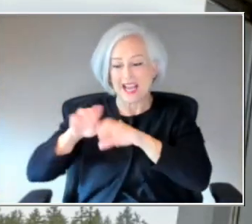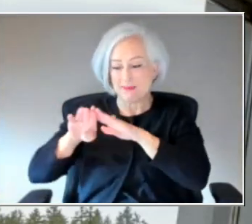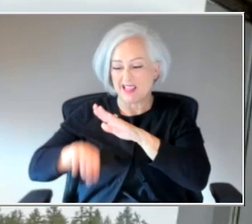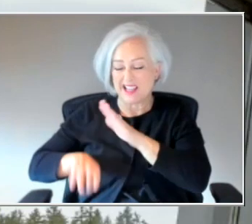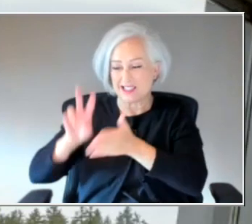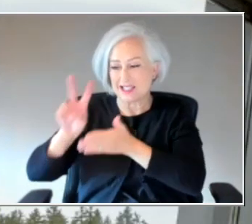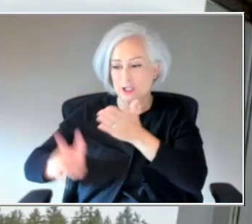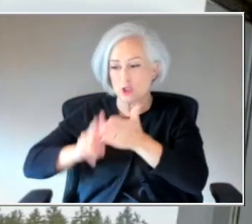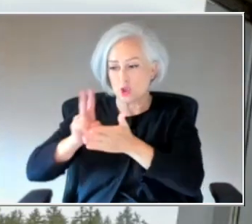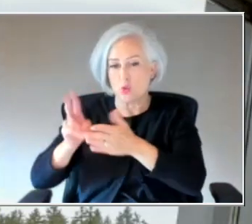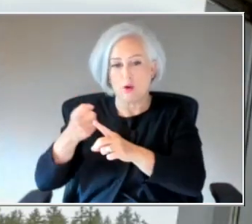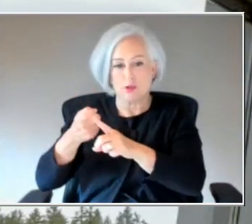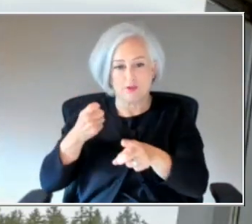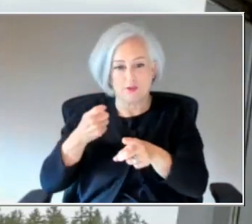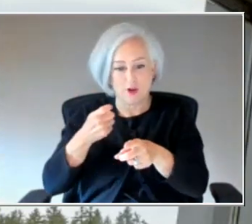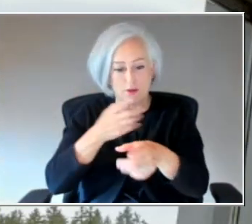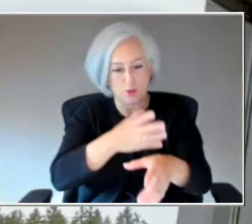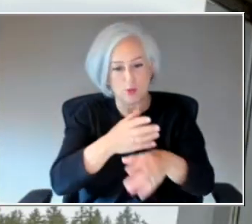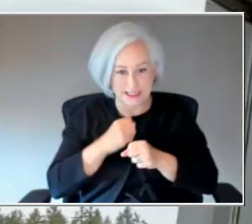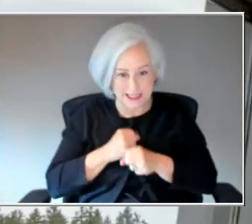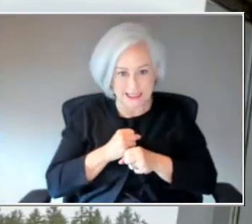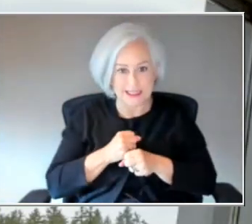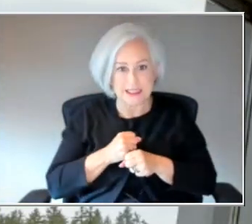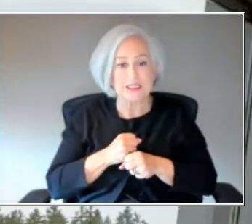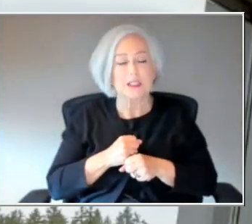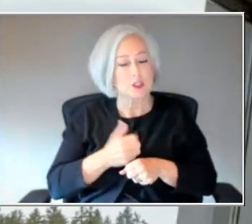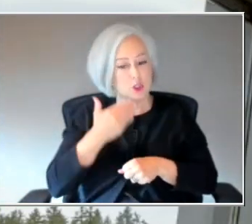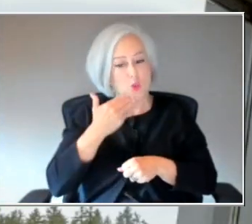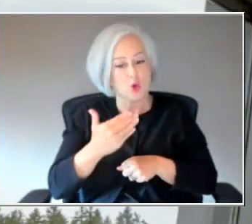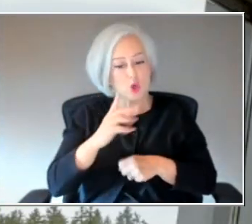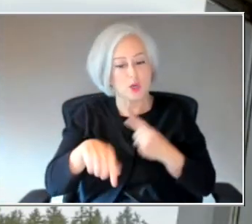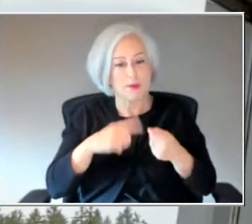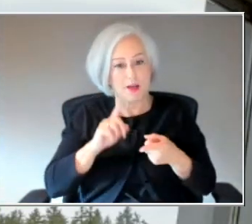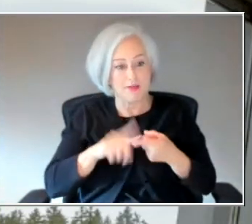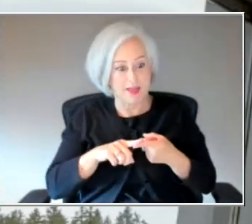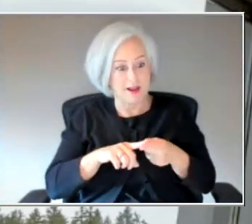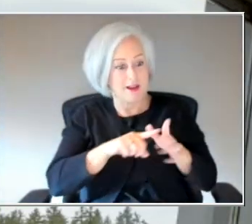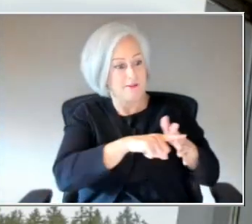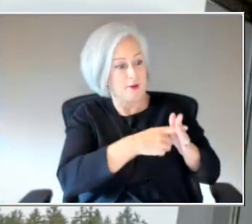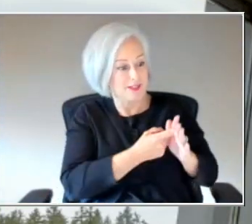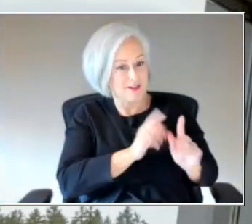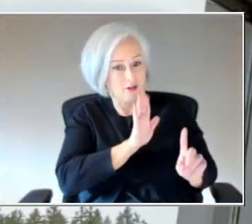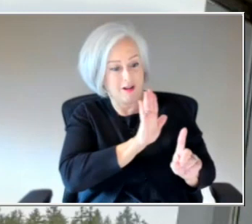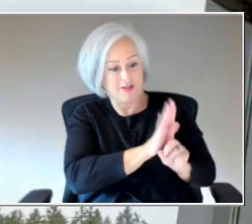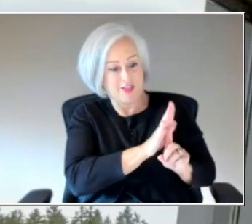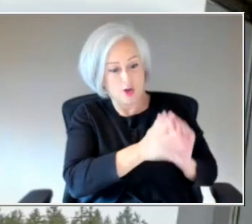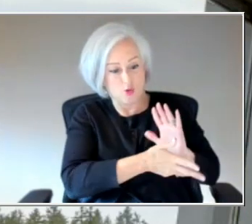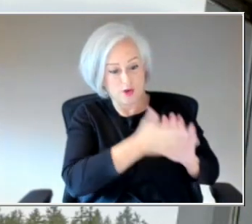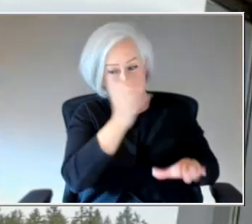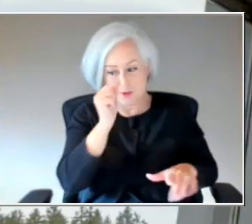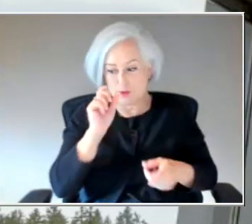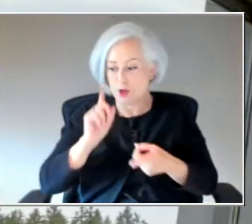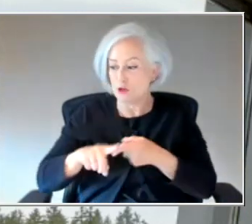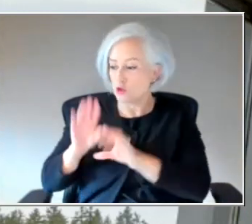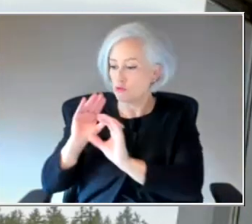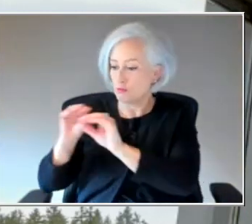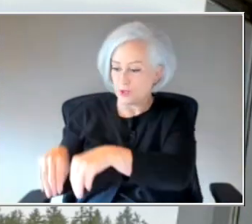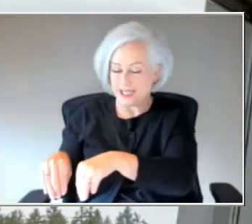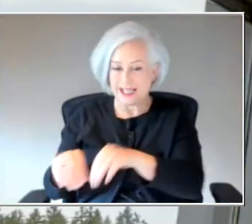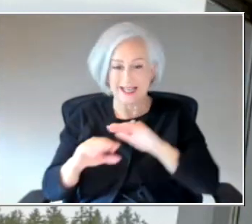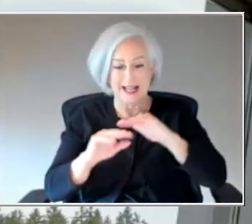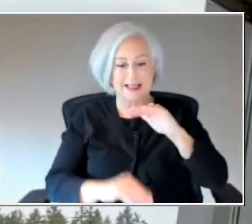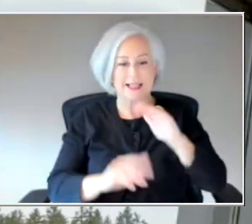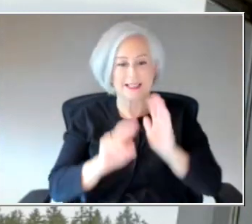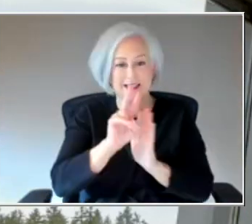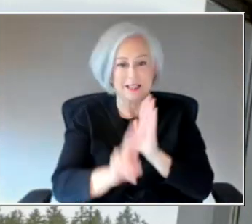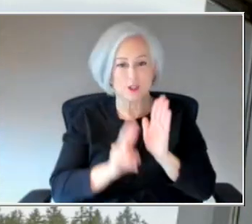gotten pretty good about that in terms of communication, courier time, and getting that reperfused within less than 2 hours. And that kidney will usually